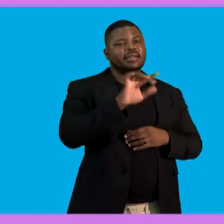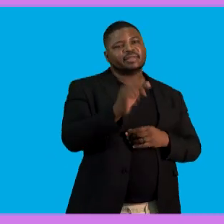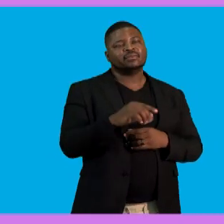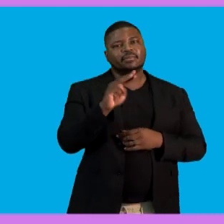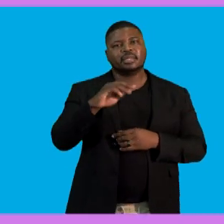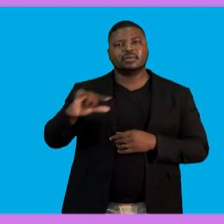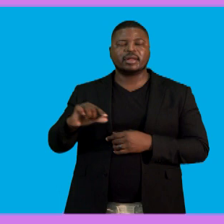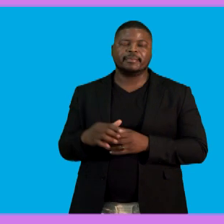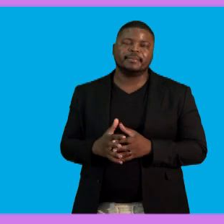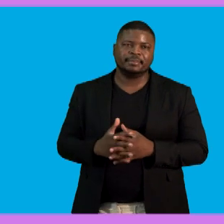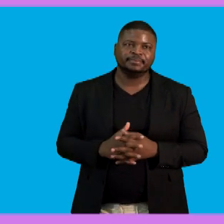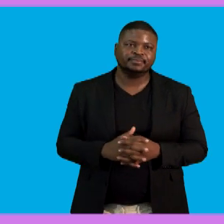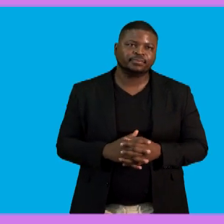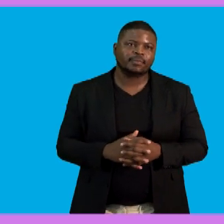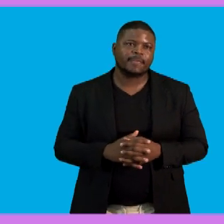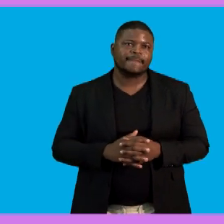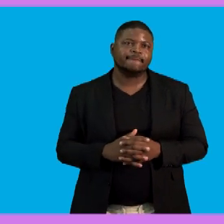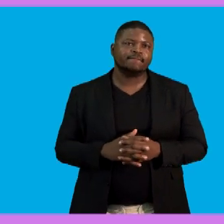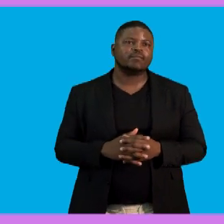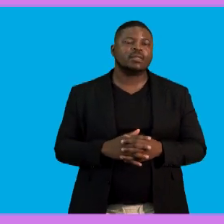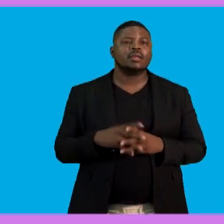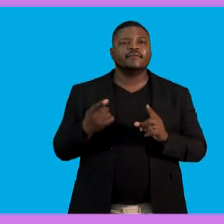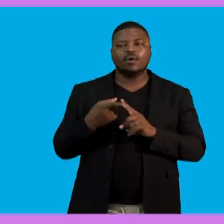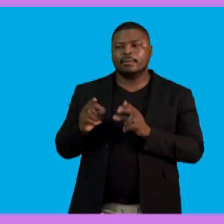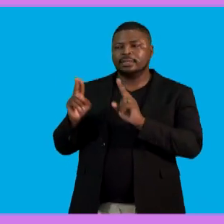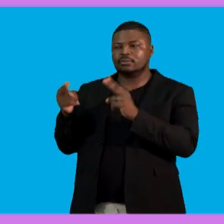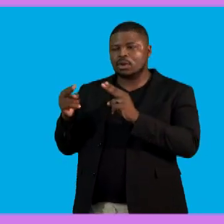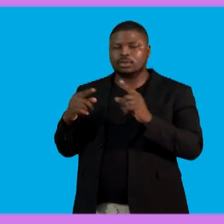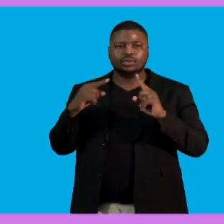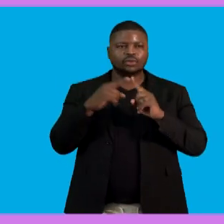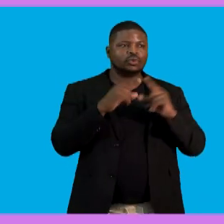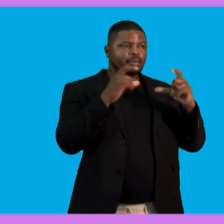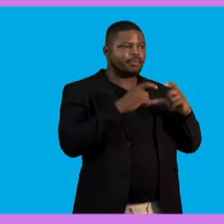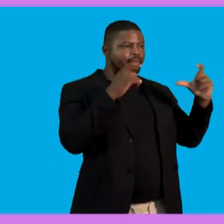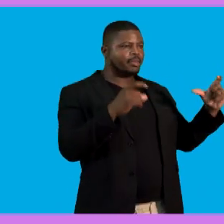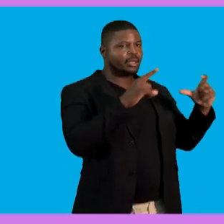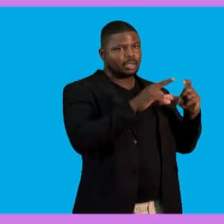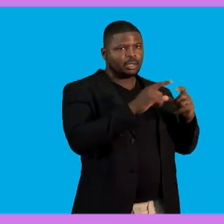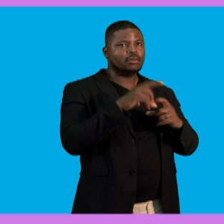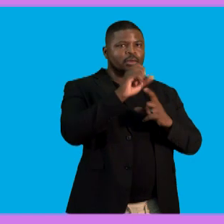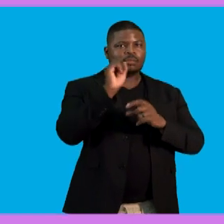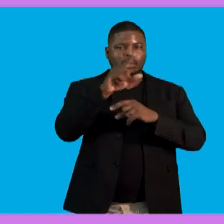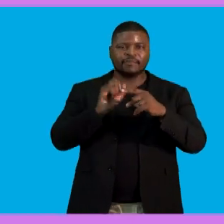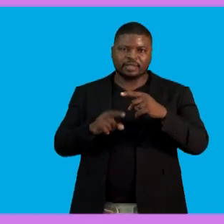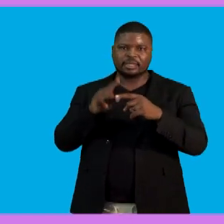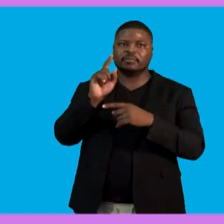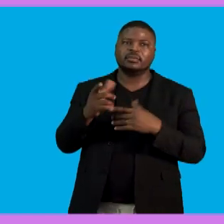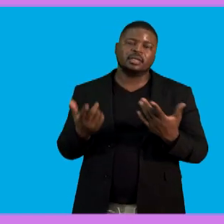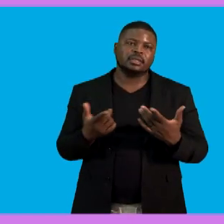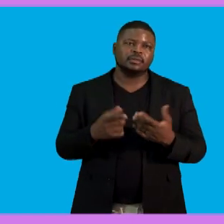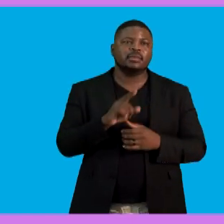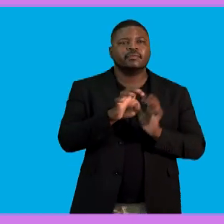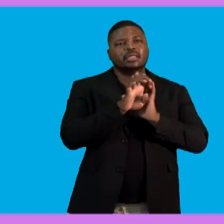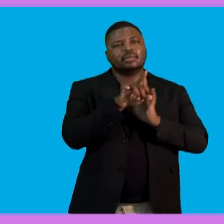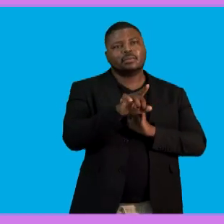5,000 milligrams. When you are converting from smaller unit to a bigger unit, now you divide by the conversion factor.